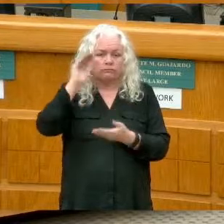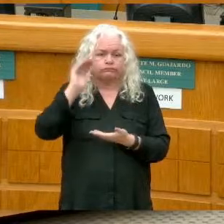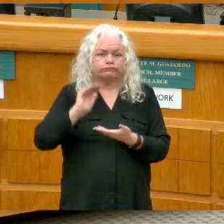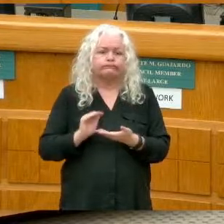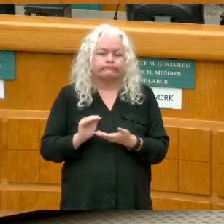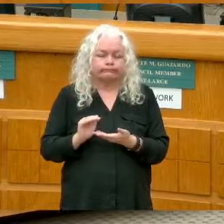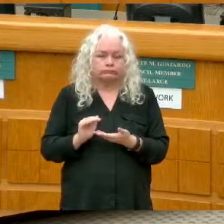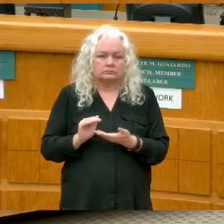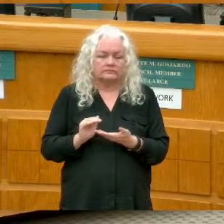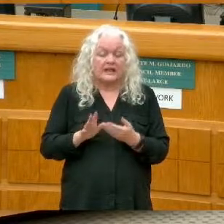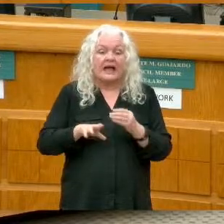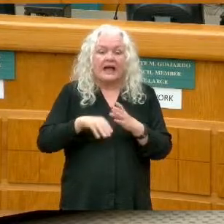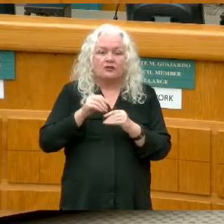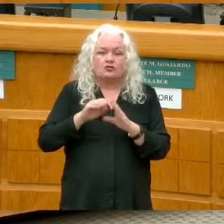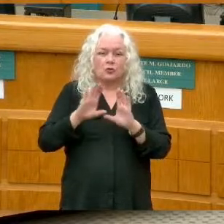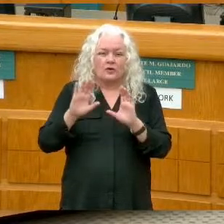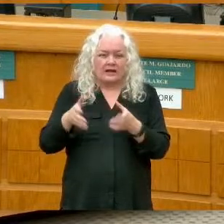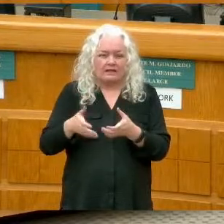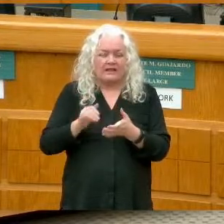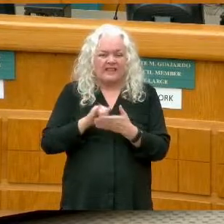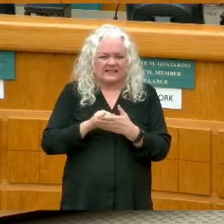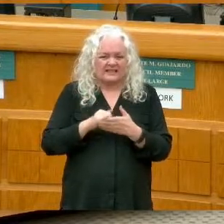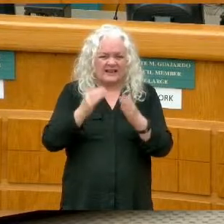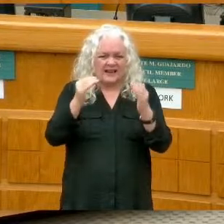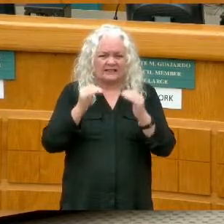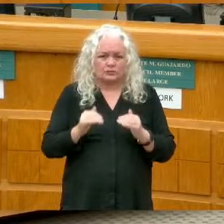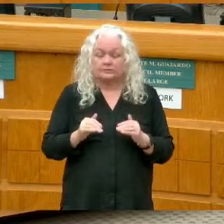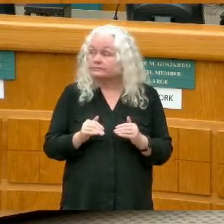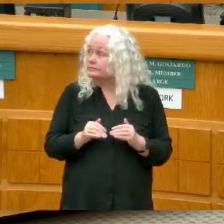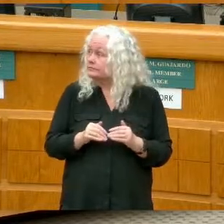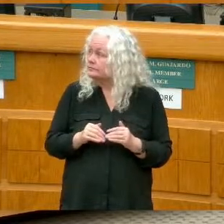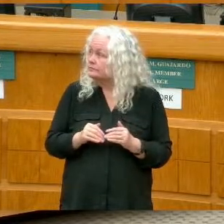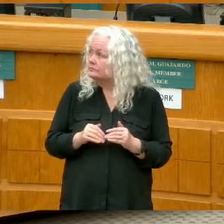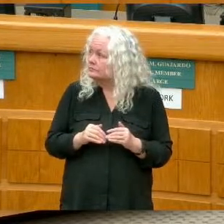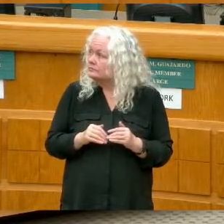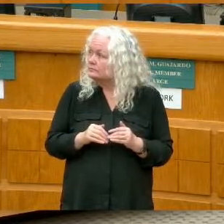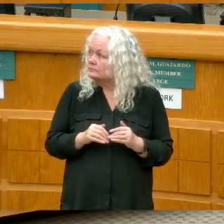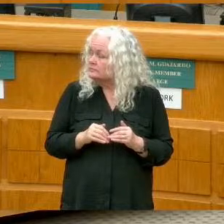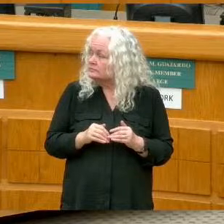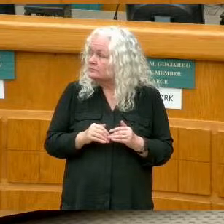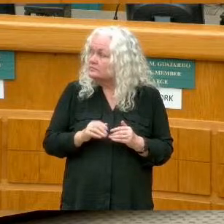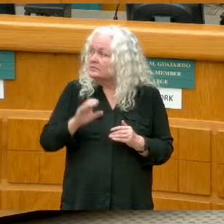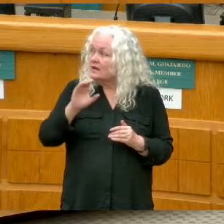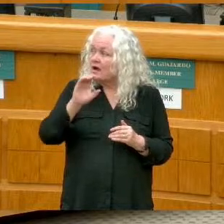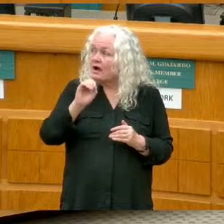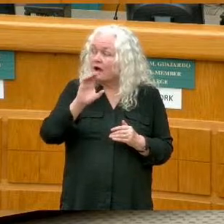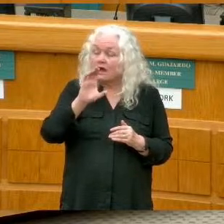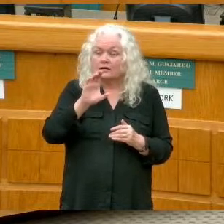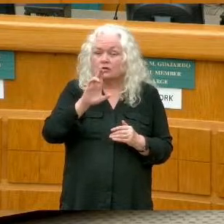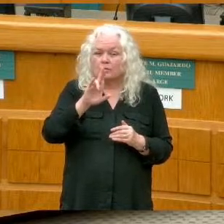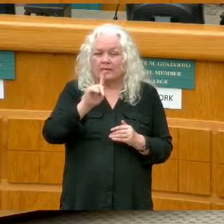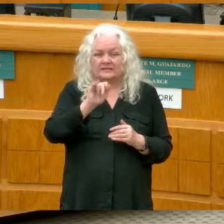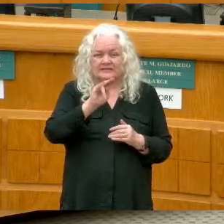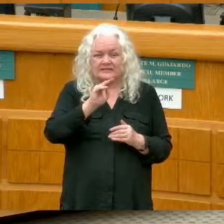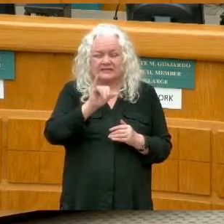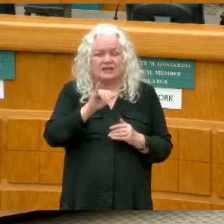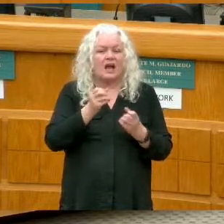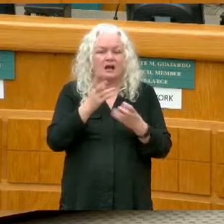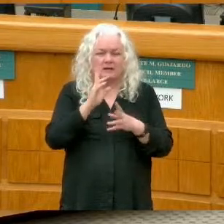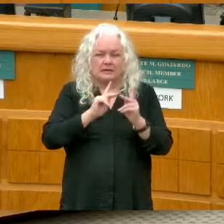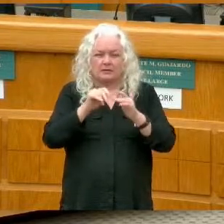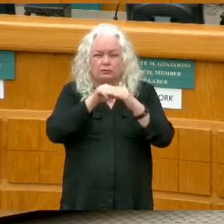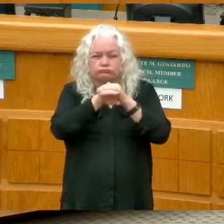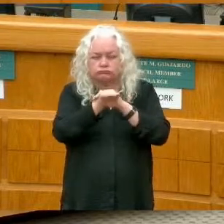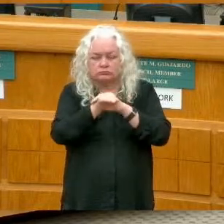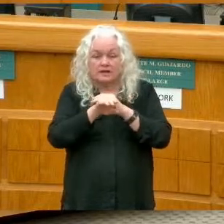Okay, so outdoor gatherings, I think, is the next one. Actually, let's stay here on occupancy guidelines. So this